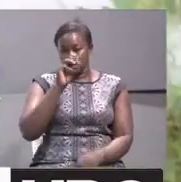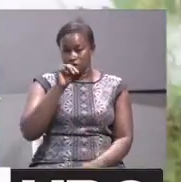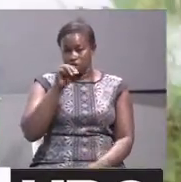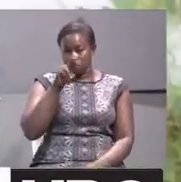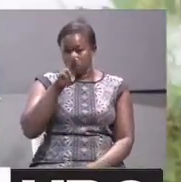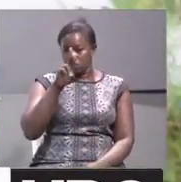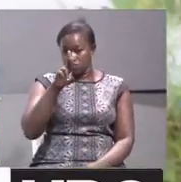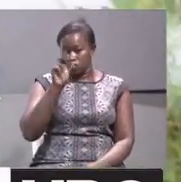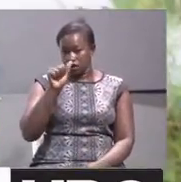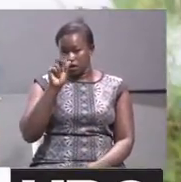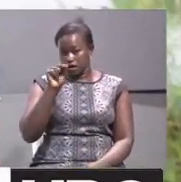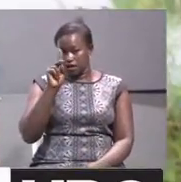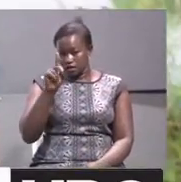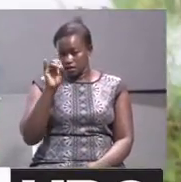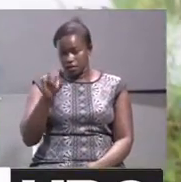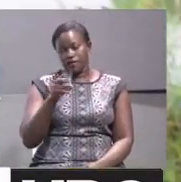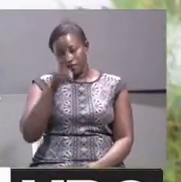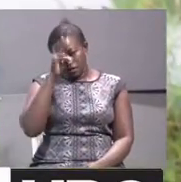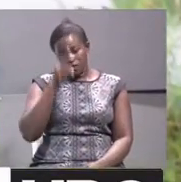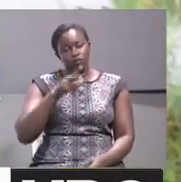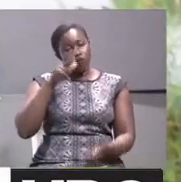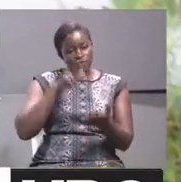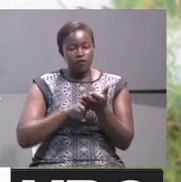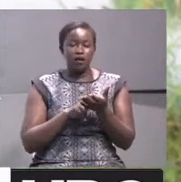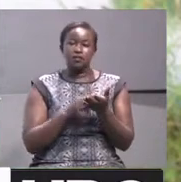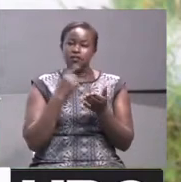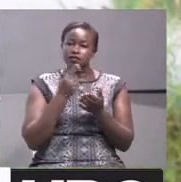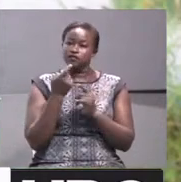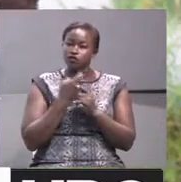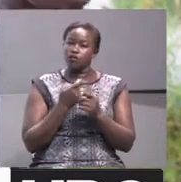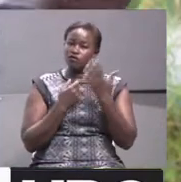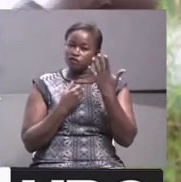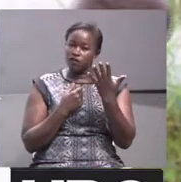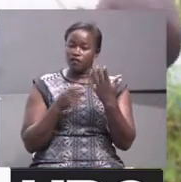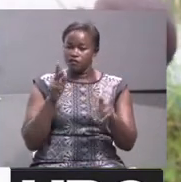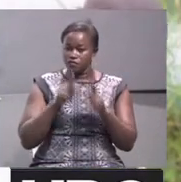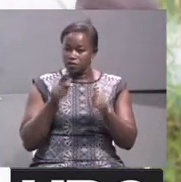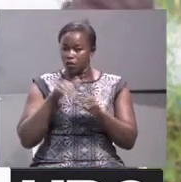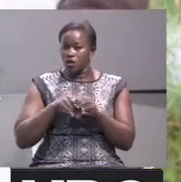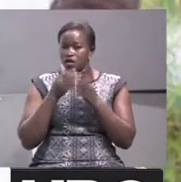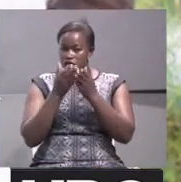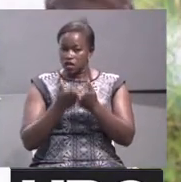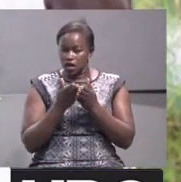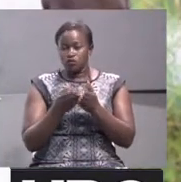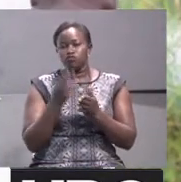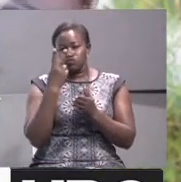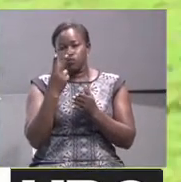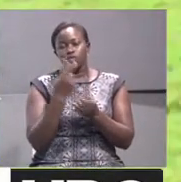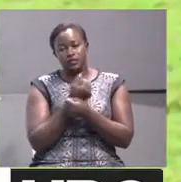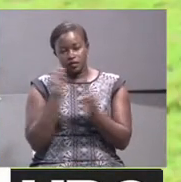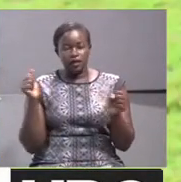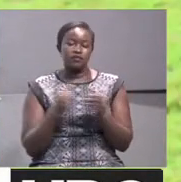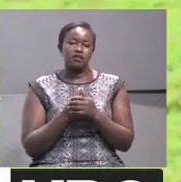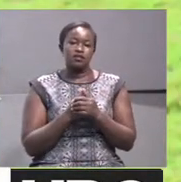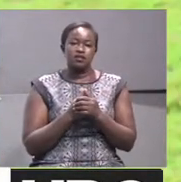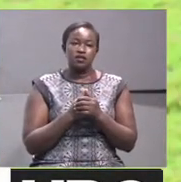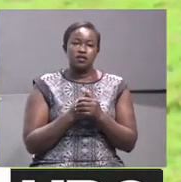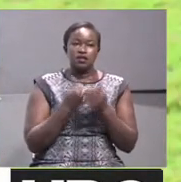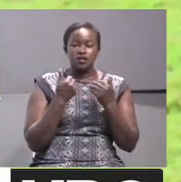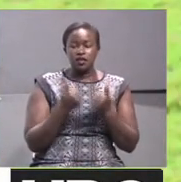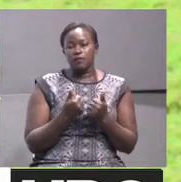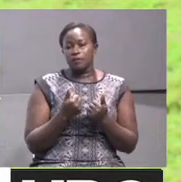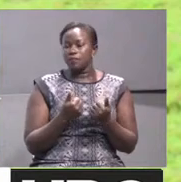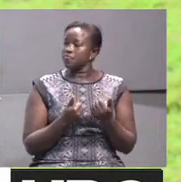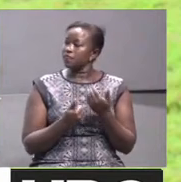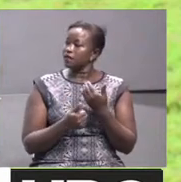village, Elidad Kalanzi, confirmed that of the 5 individuals aboard the canoe, 2 survived. Georgia Simwe, a concerned